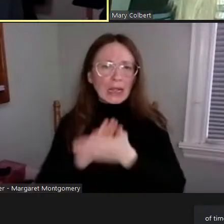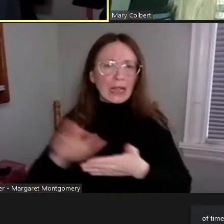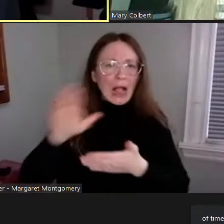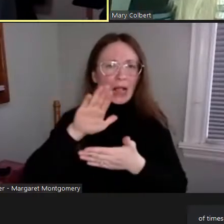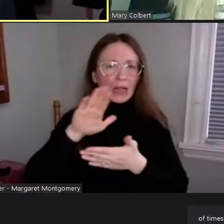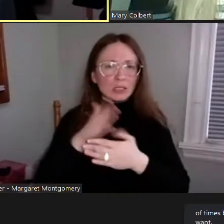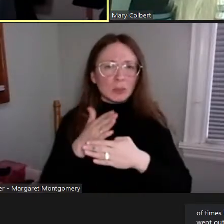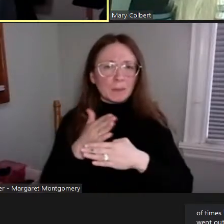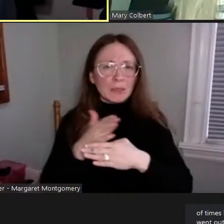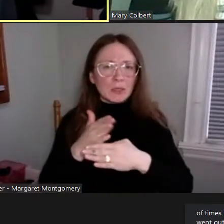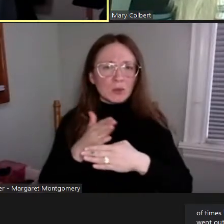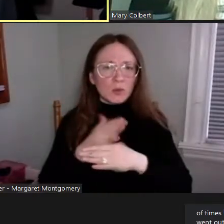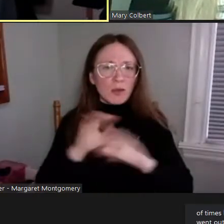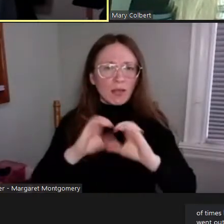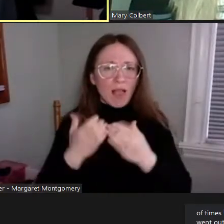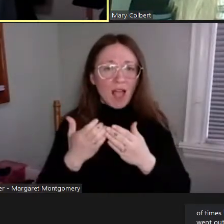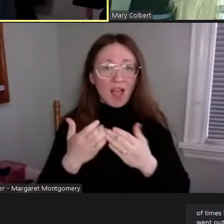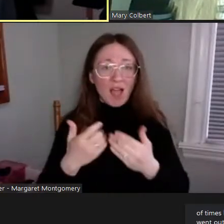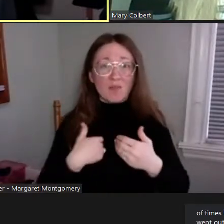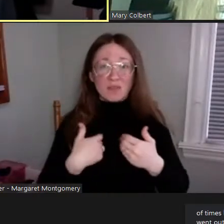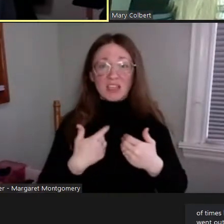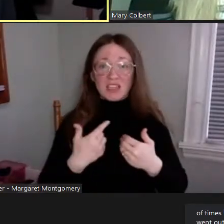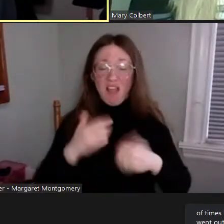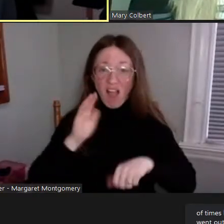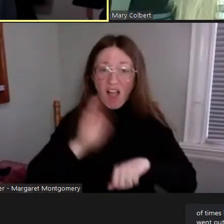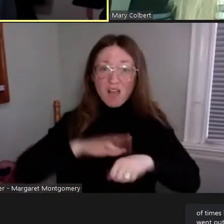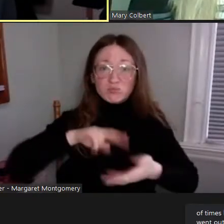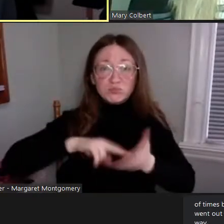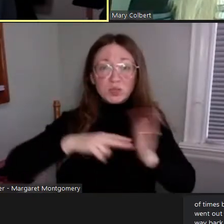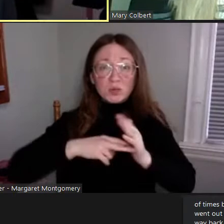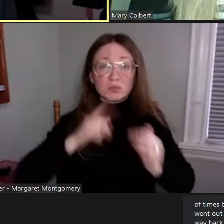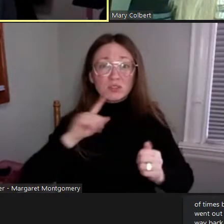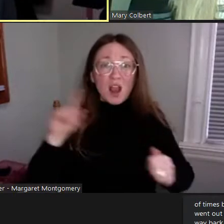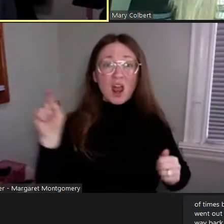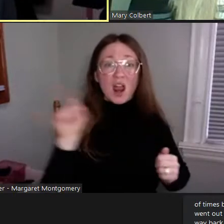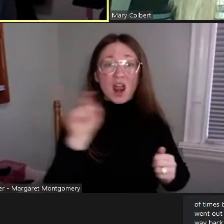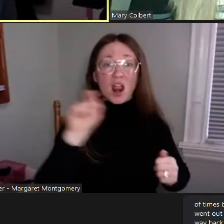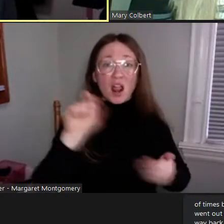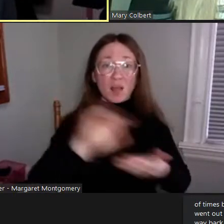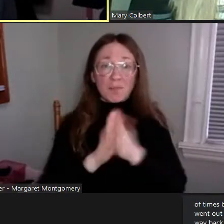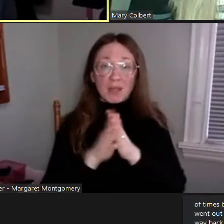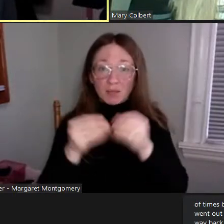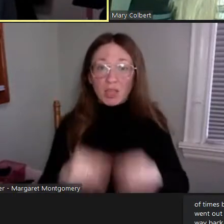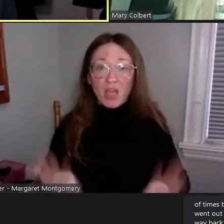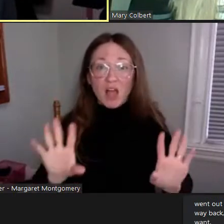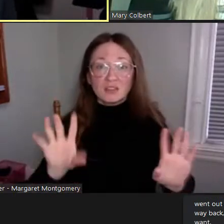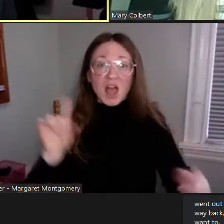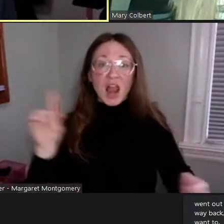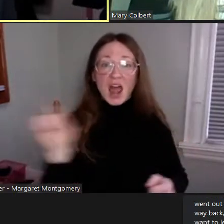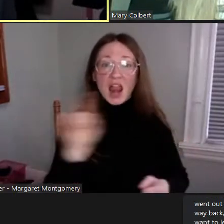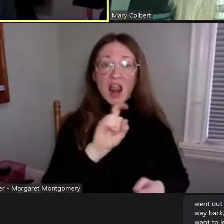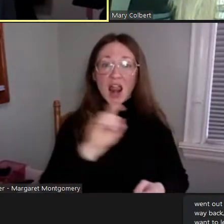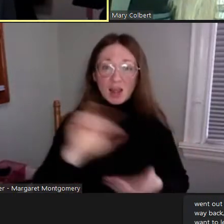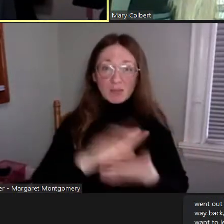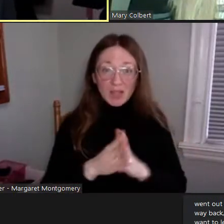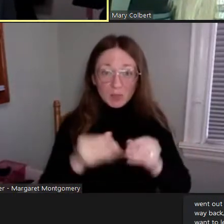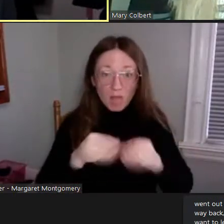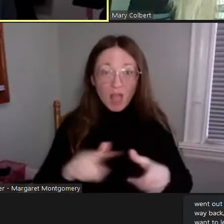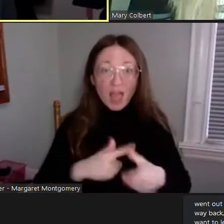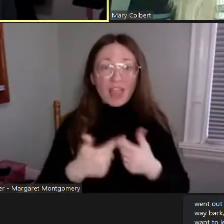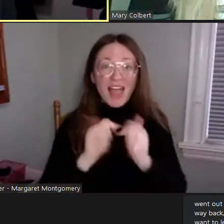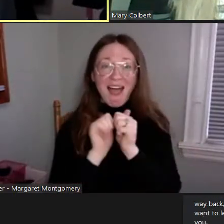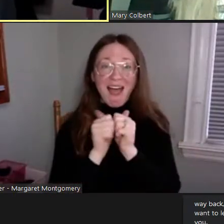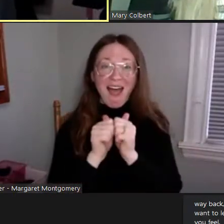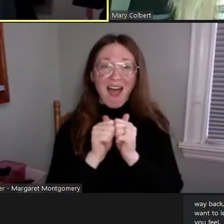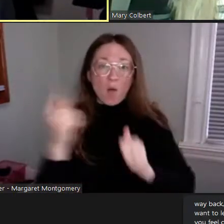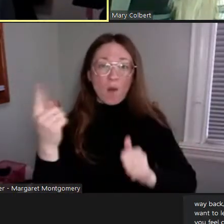I just went out and got lost because I had to find my way back, you know. So my theory is if you want to learn a place, learn something, and